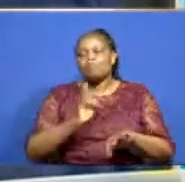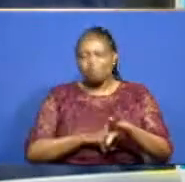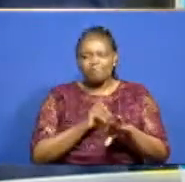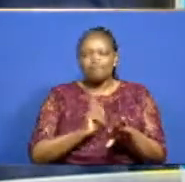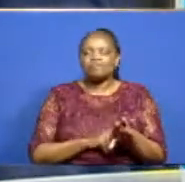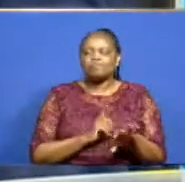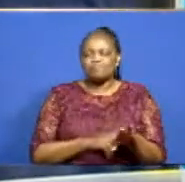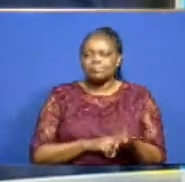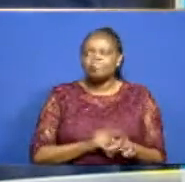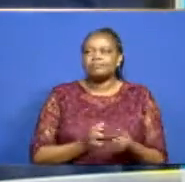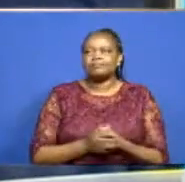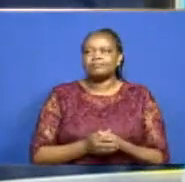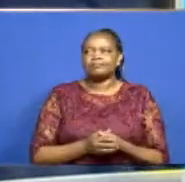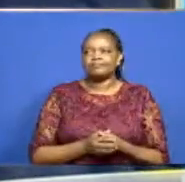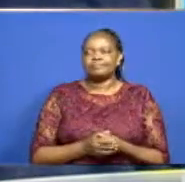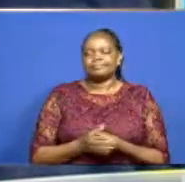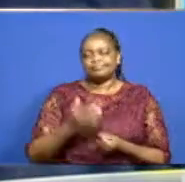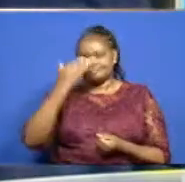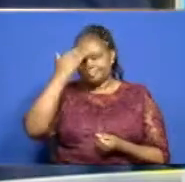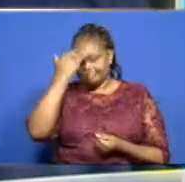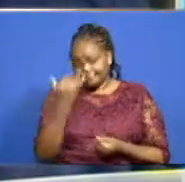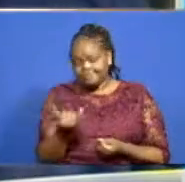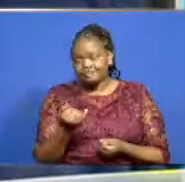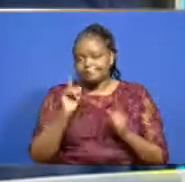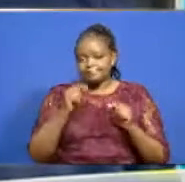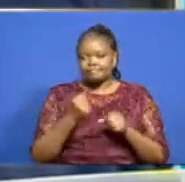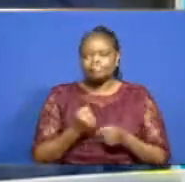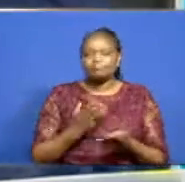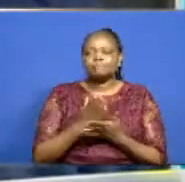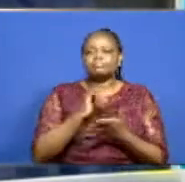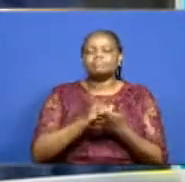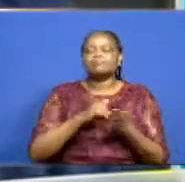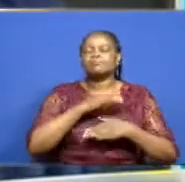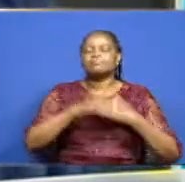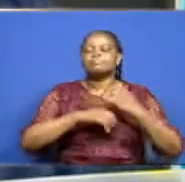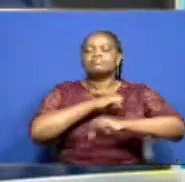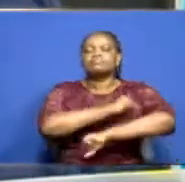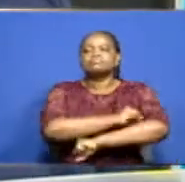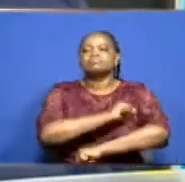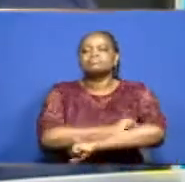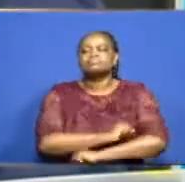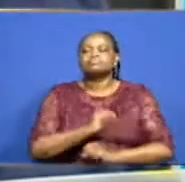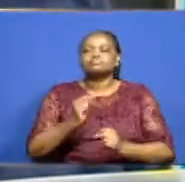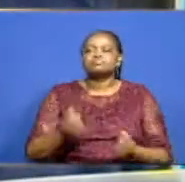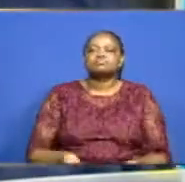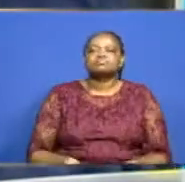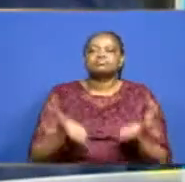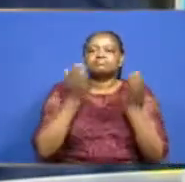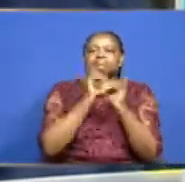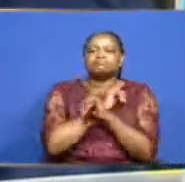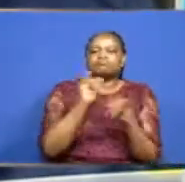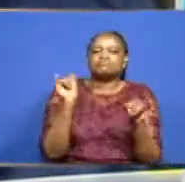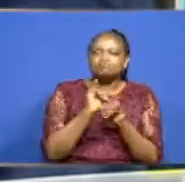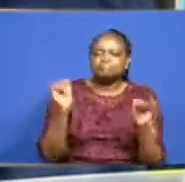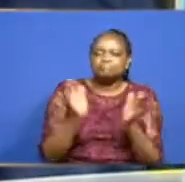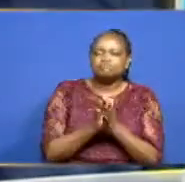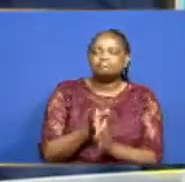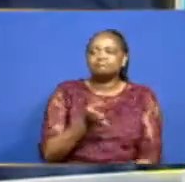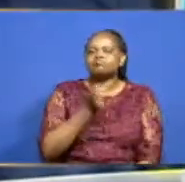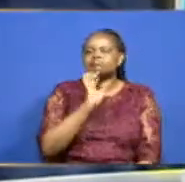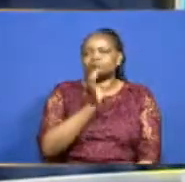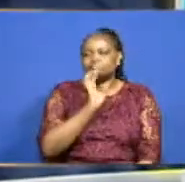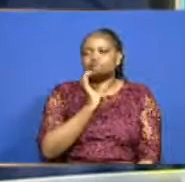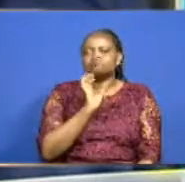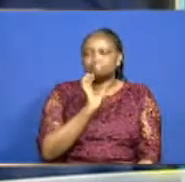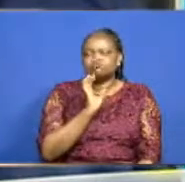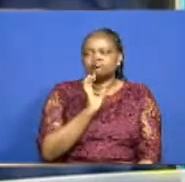filled when it comes to ensuring that all learning institutions have improved their sanitation and water infrastructure to ensure the safety of learners when